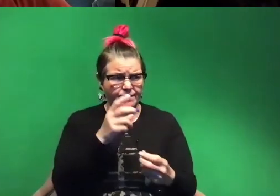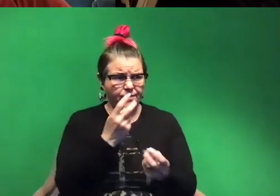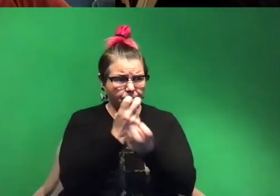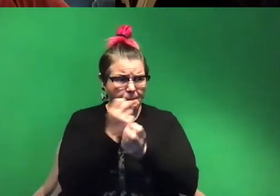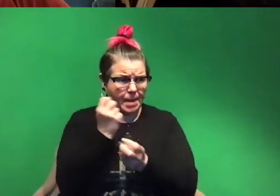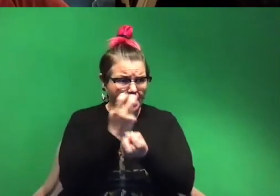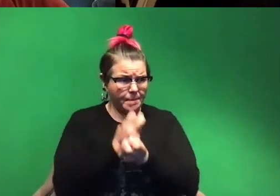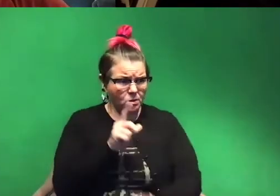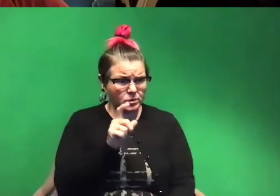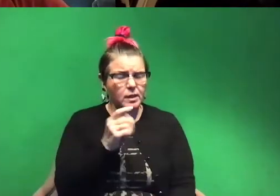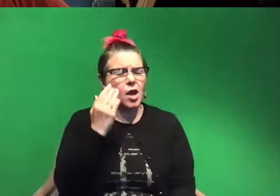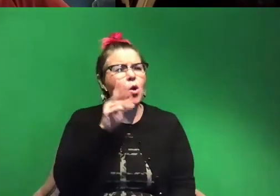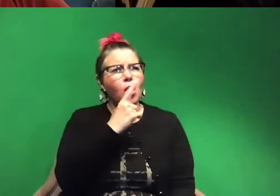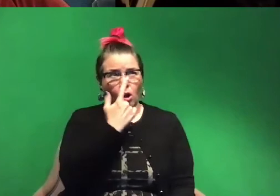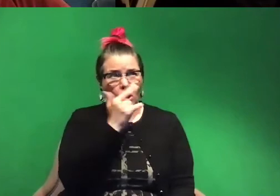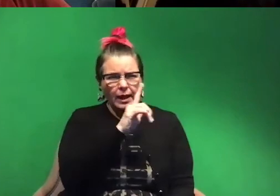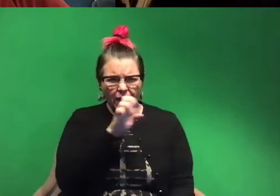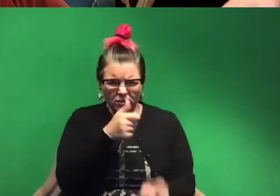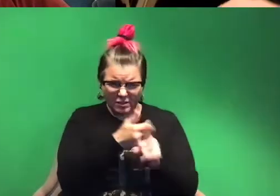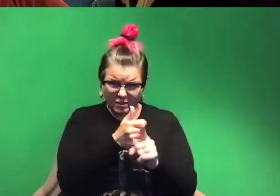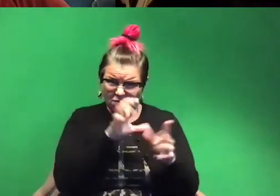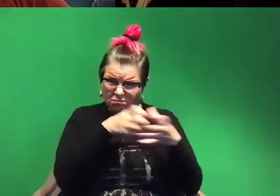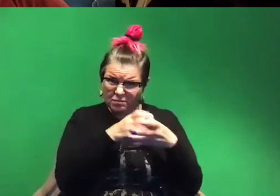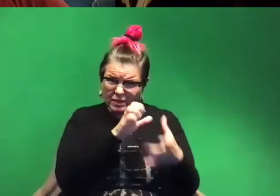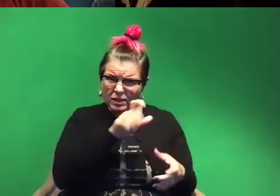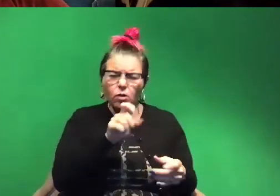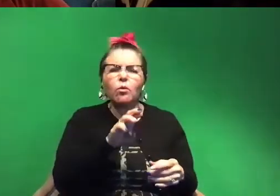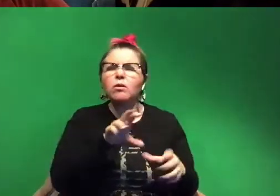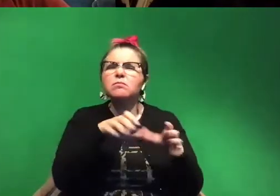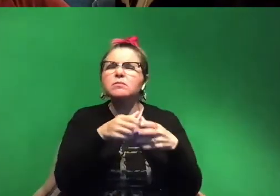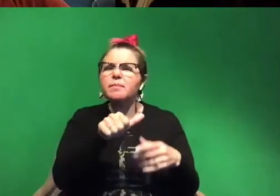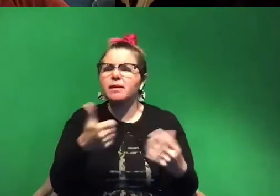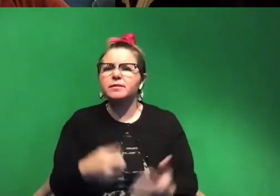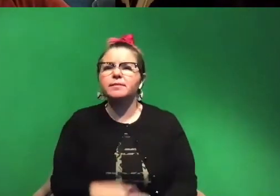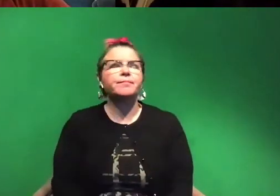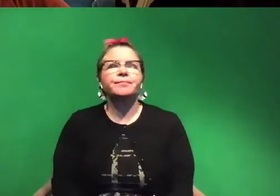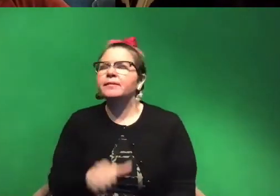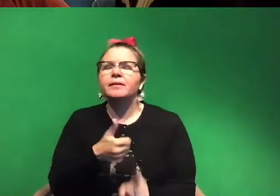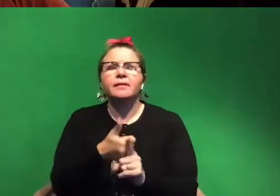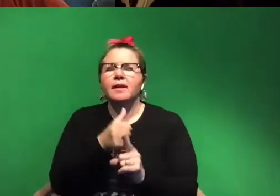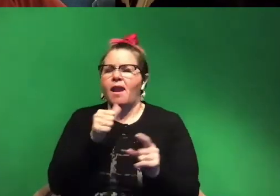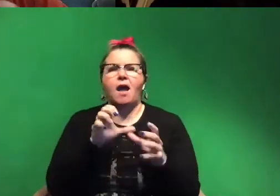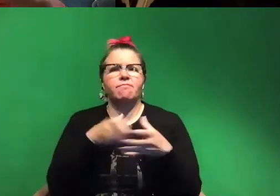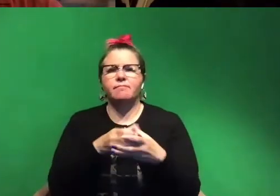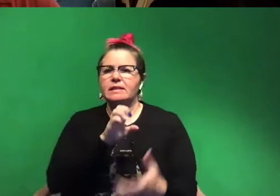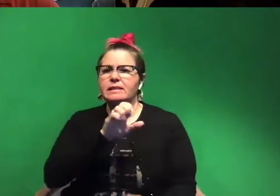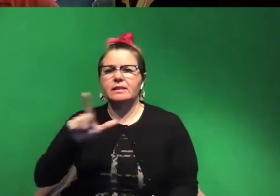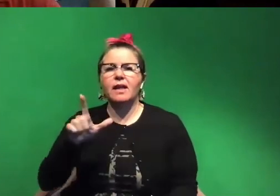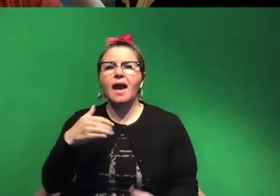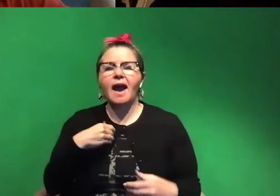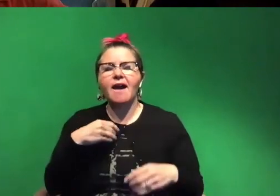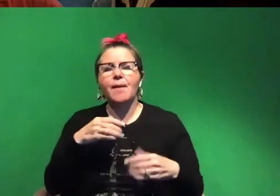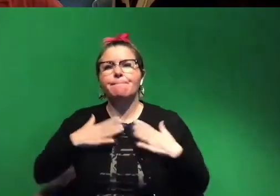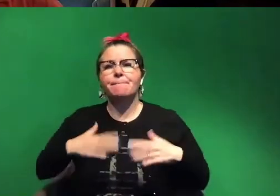they look like eels, but are they eels or are they something else? Yeah, they're not eels. So they kind of have that eel-like body,